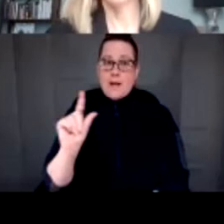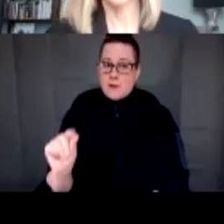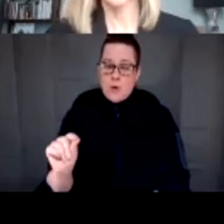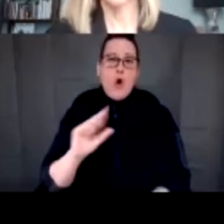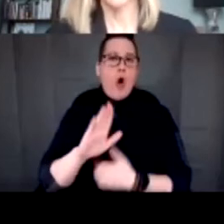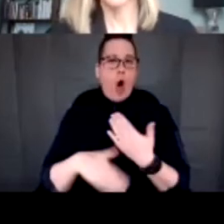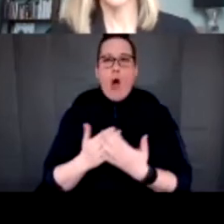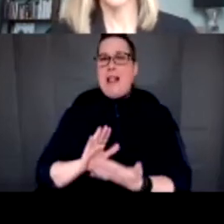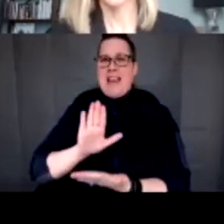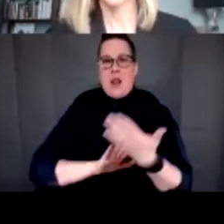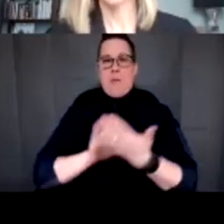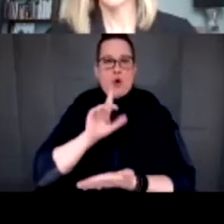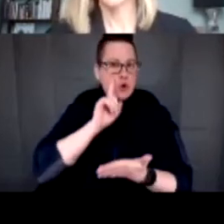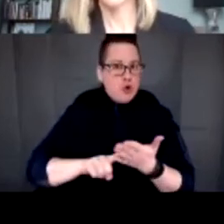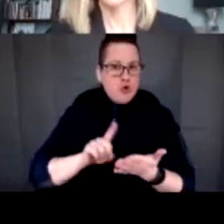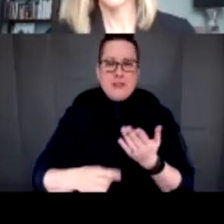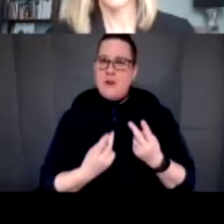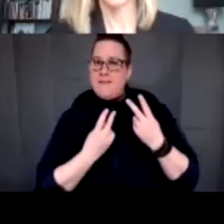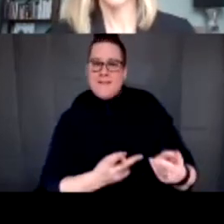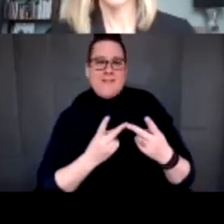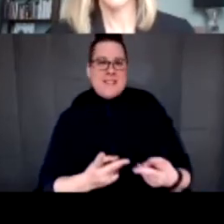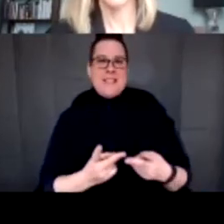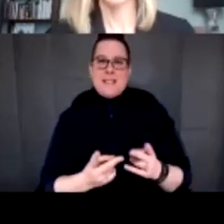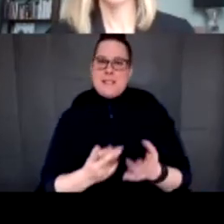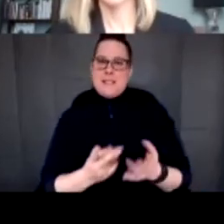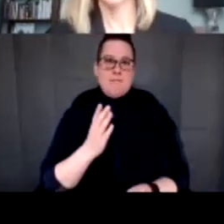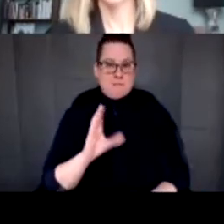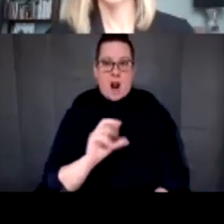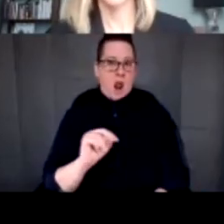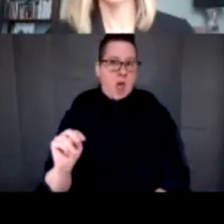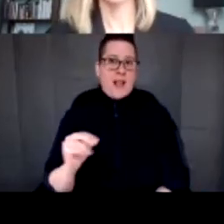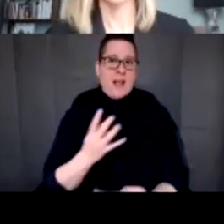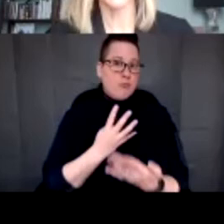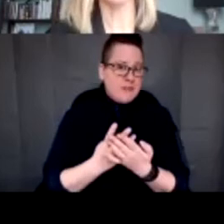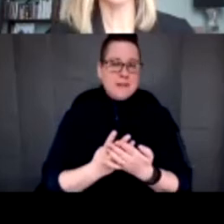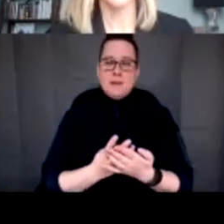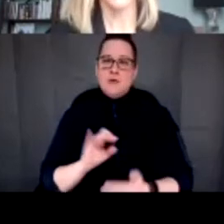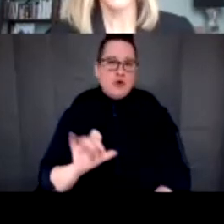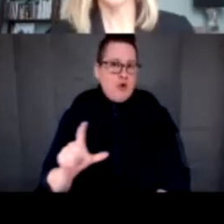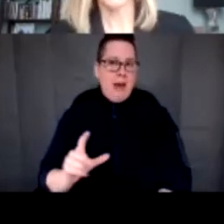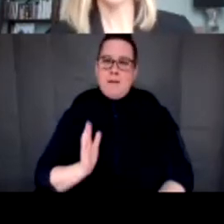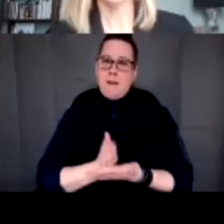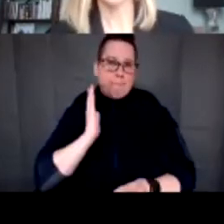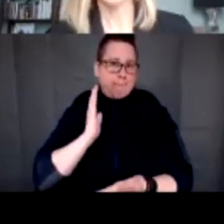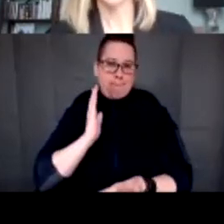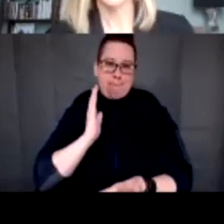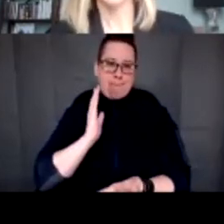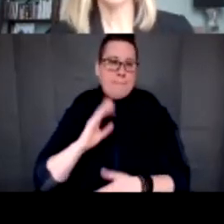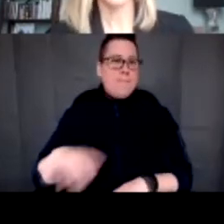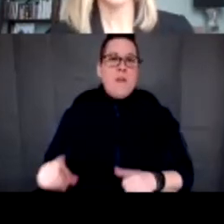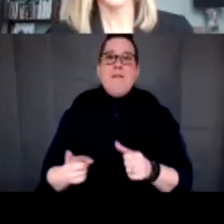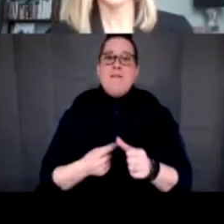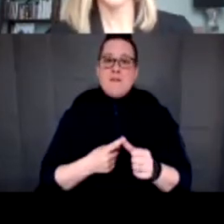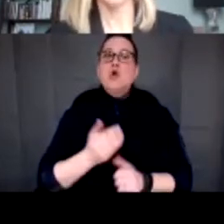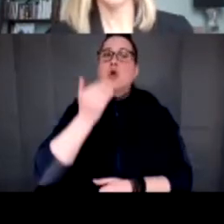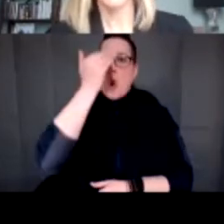all in-person research and social visits in Connecticut prisons and jails stopped. And the first known